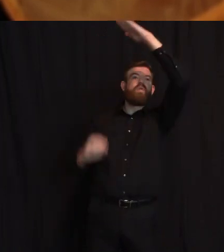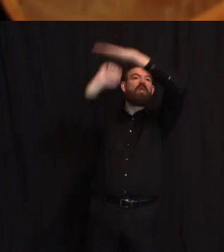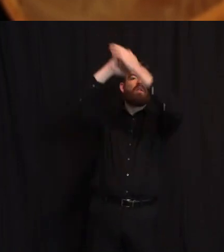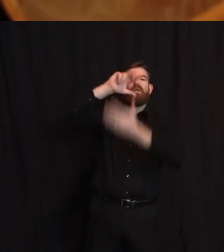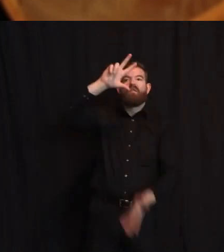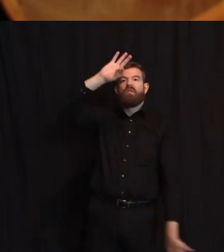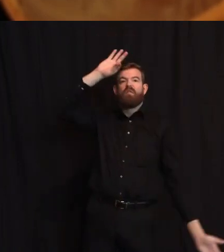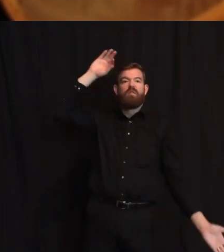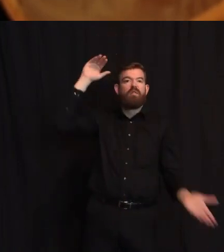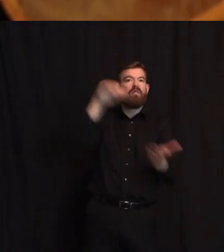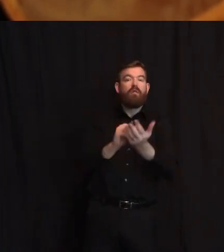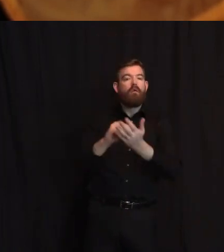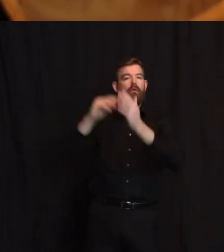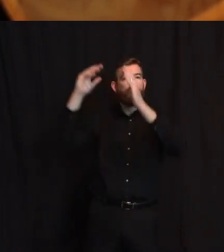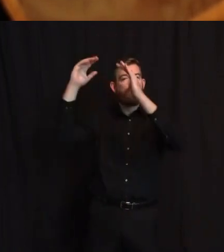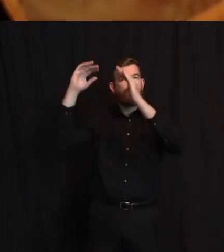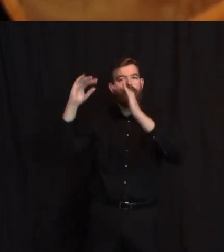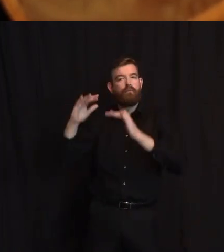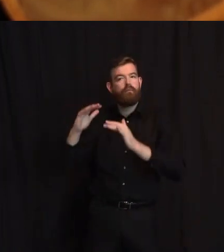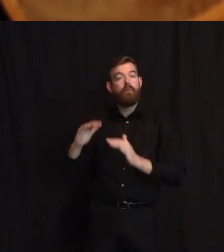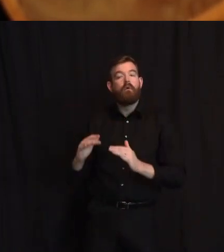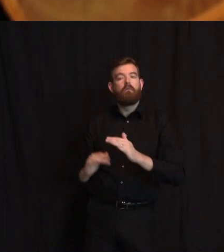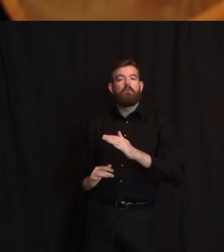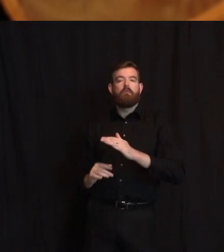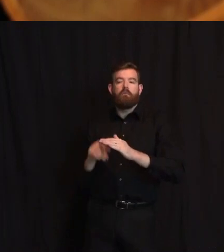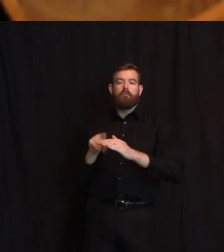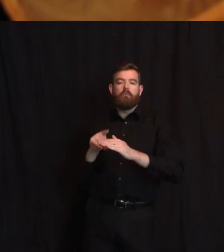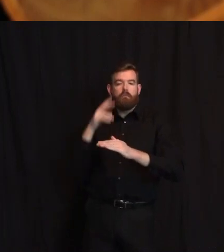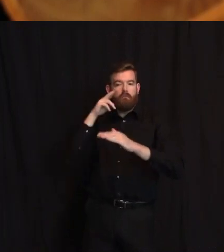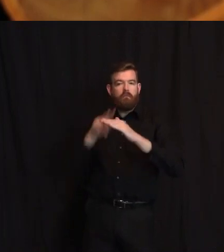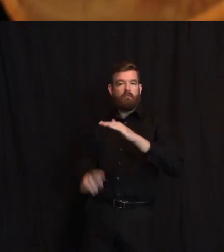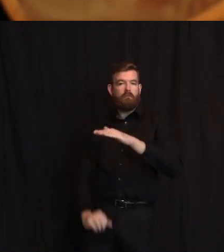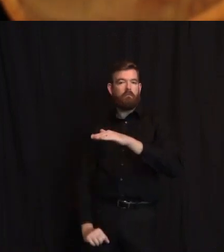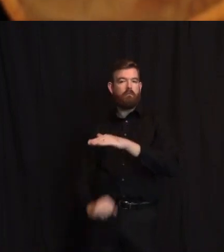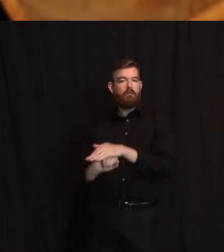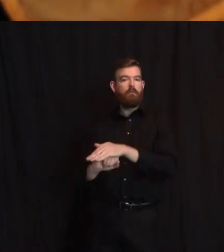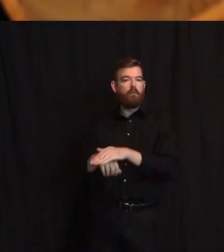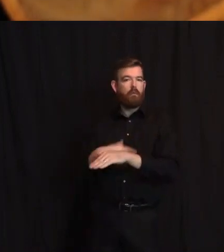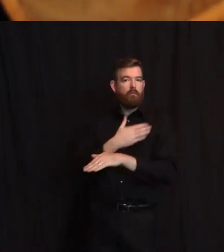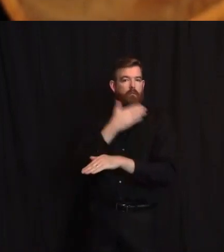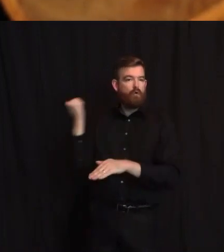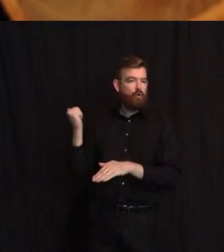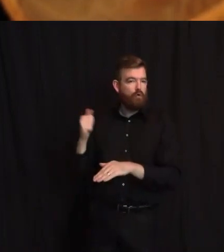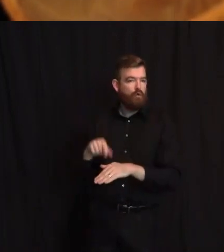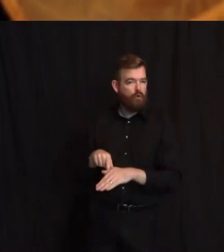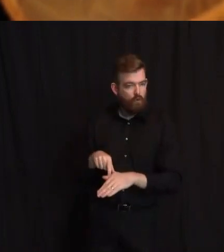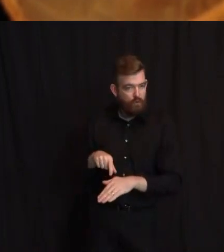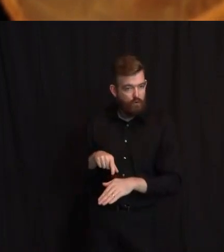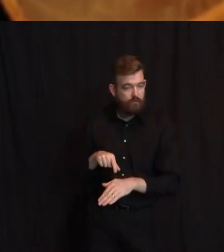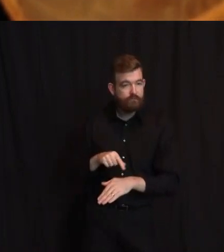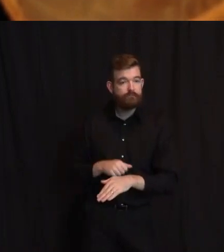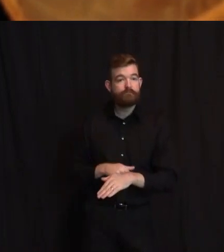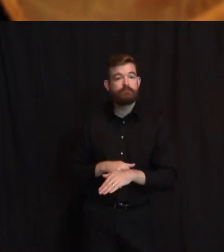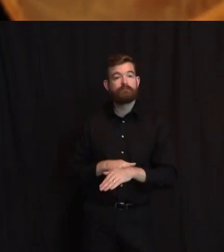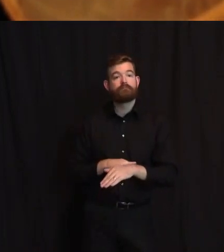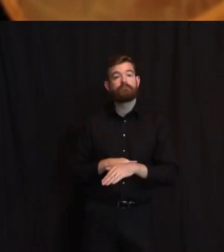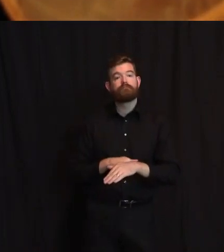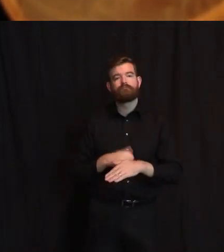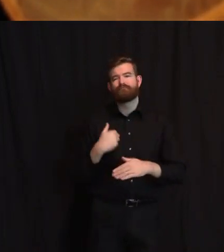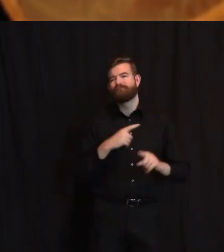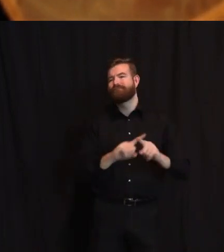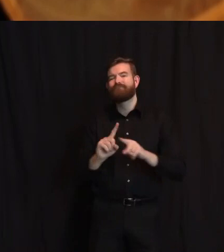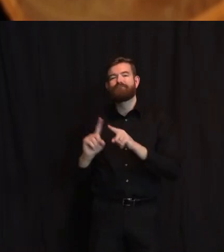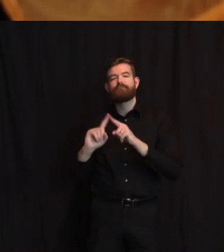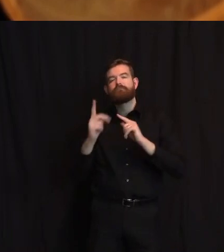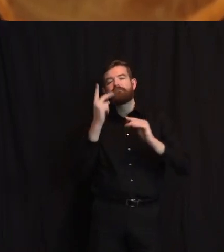anticipate your question, Brent. We also look at a number of models, right? Absolutely. So we've got gone with you before. We've got best case. Mm-hmm.